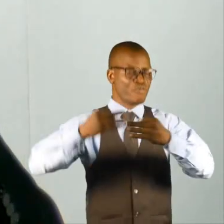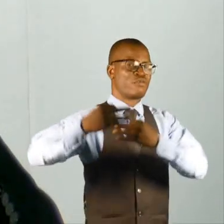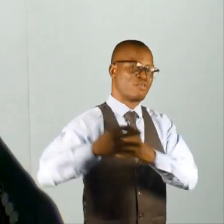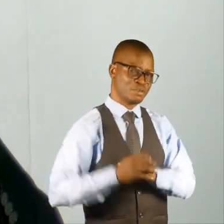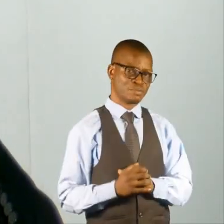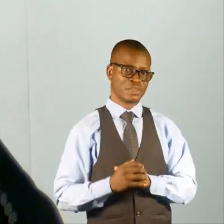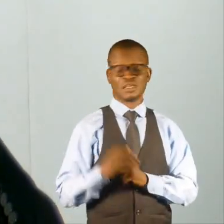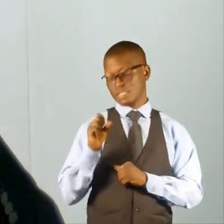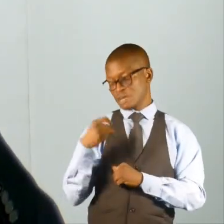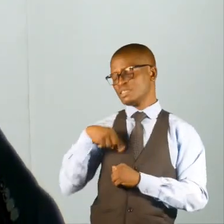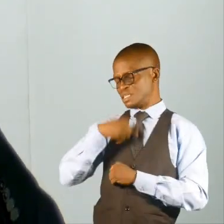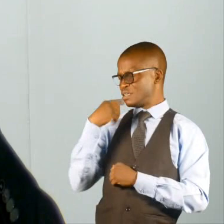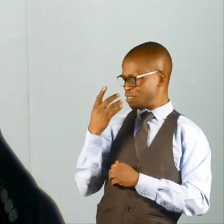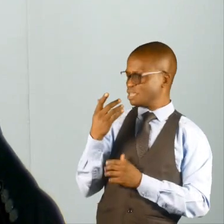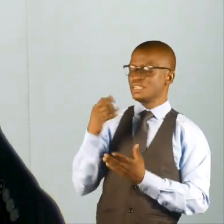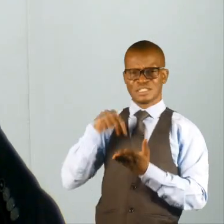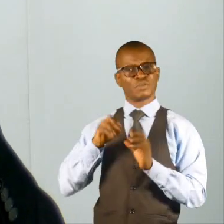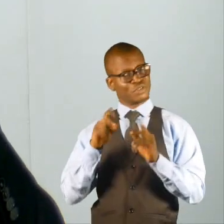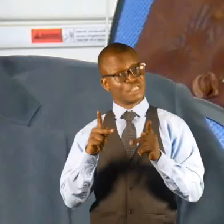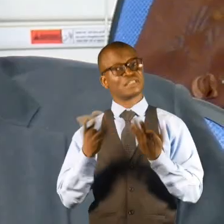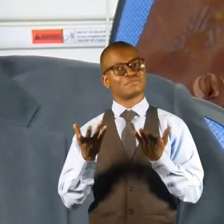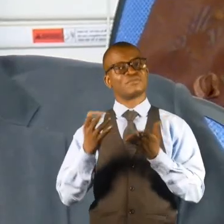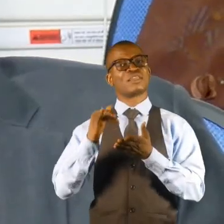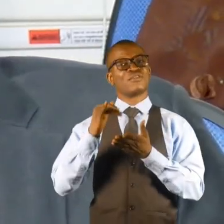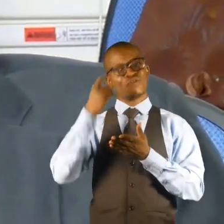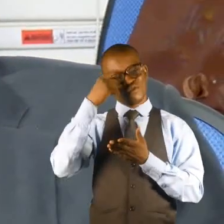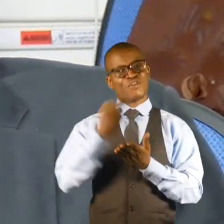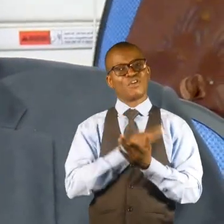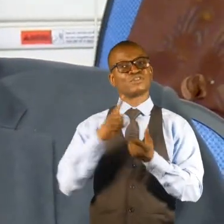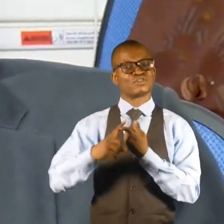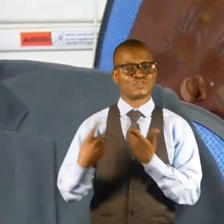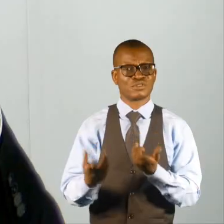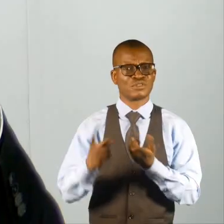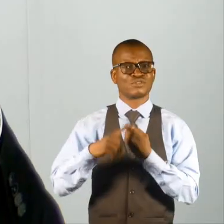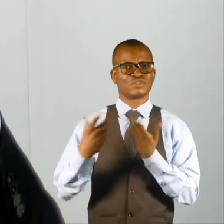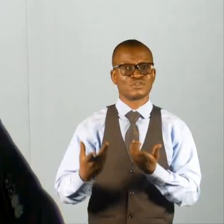go forward. And then we also said, okay, this will also be an opportunity